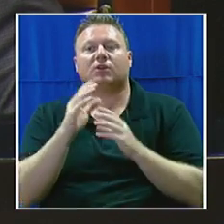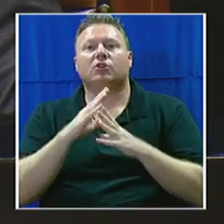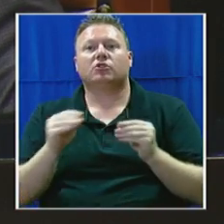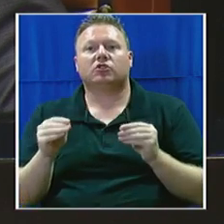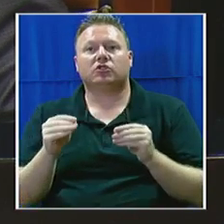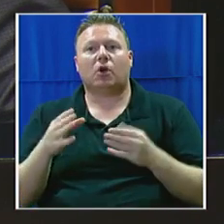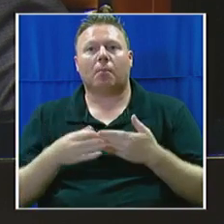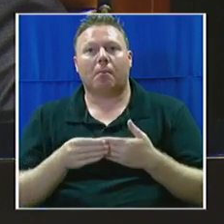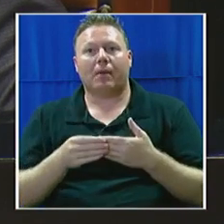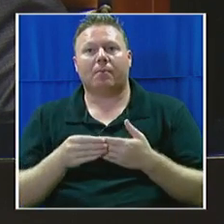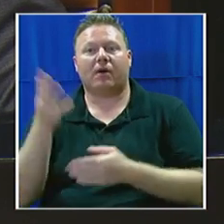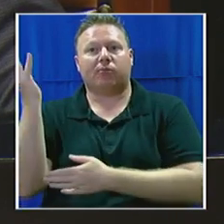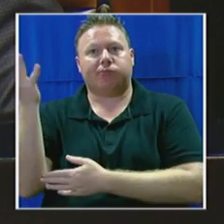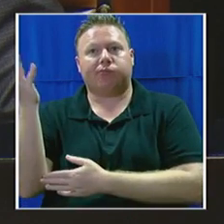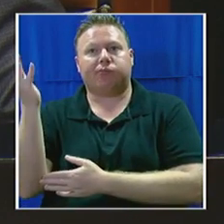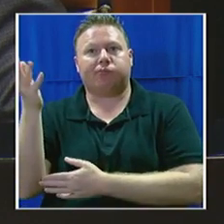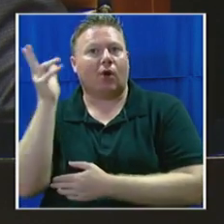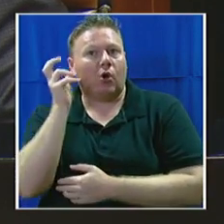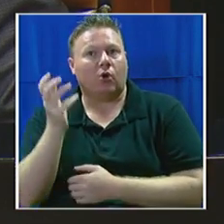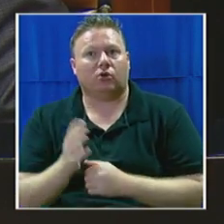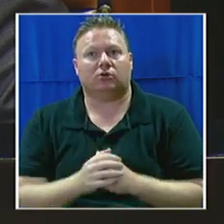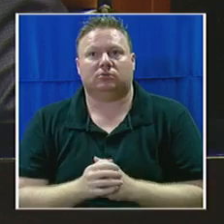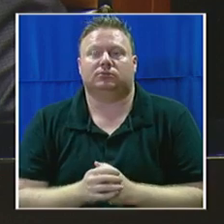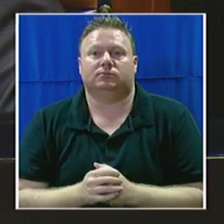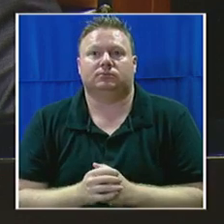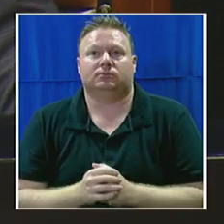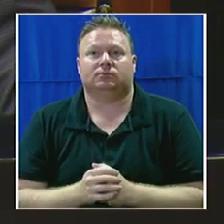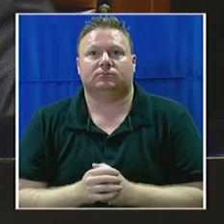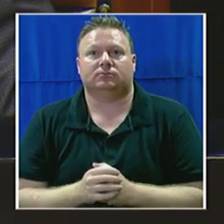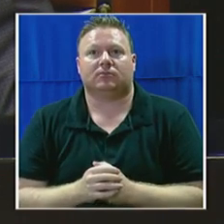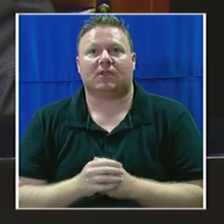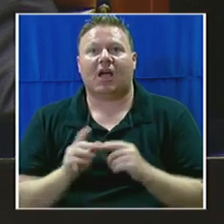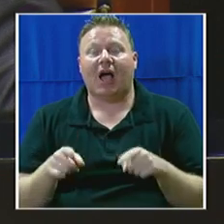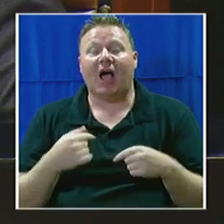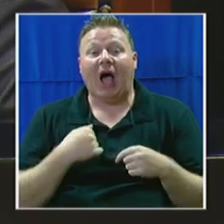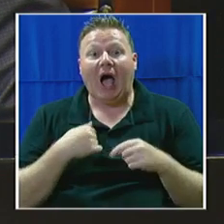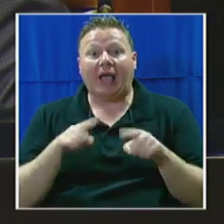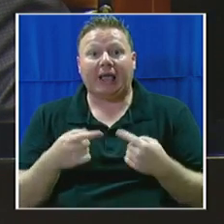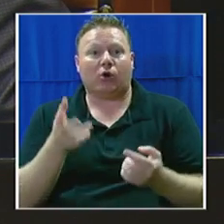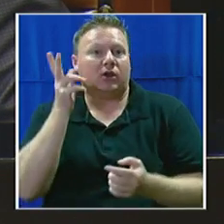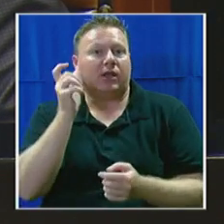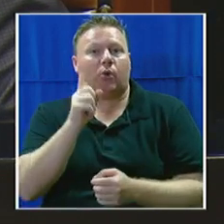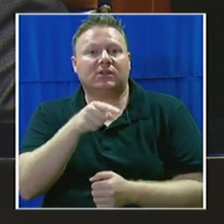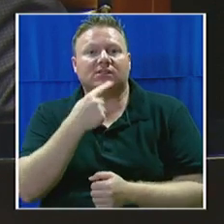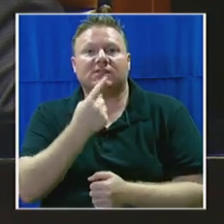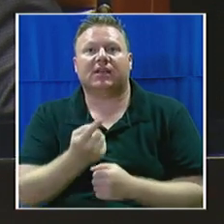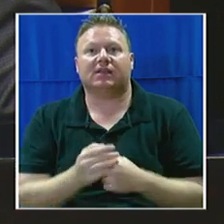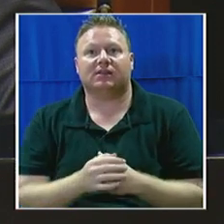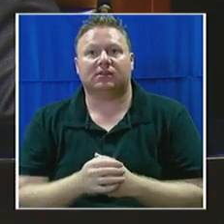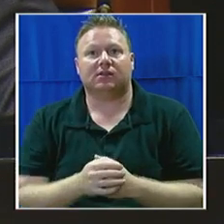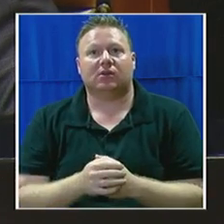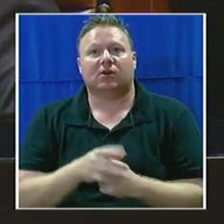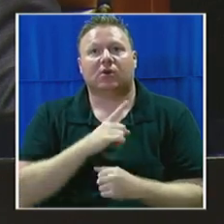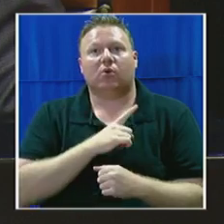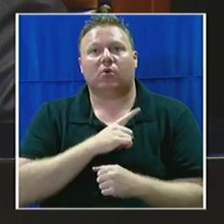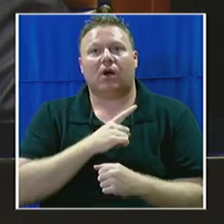a member from being heard. I cannot hear what he is saying because of